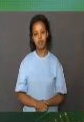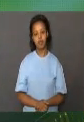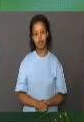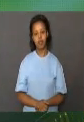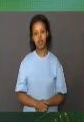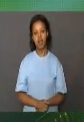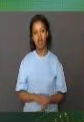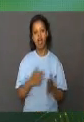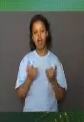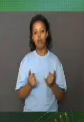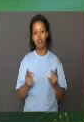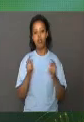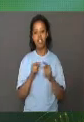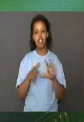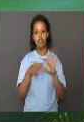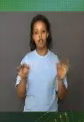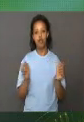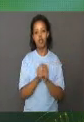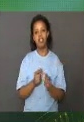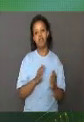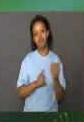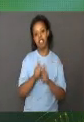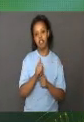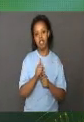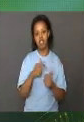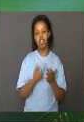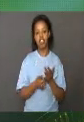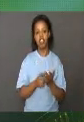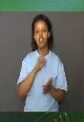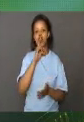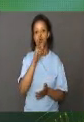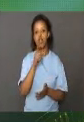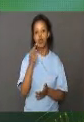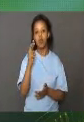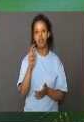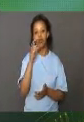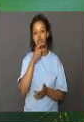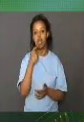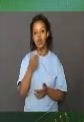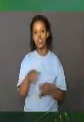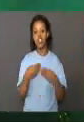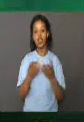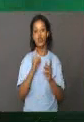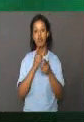us go through the statements together to check if your answers are correct.